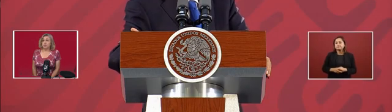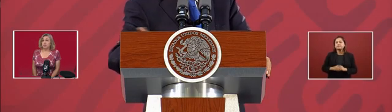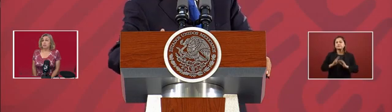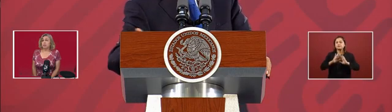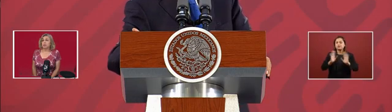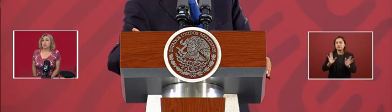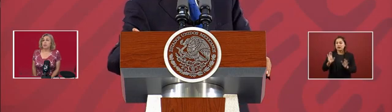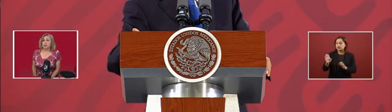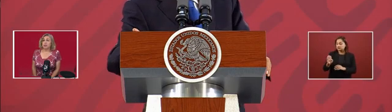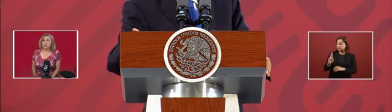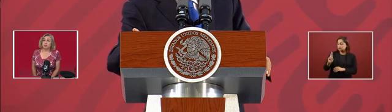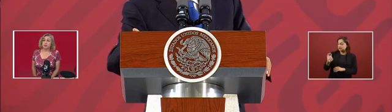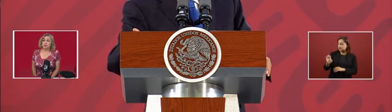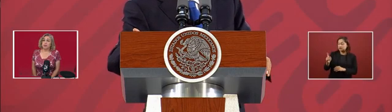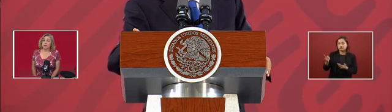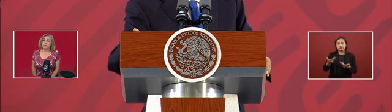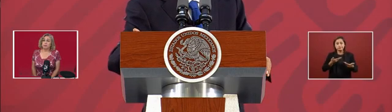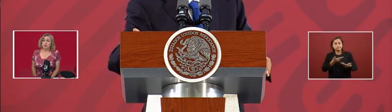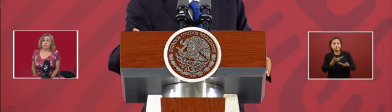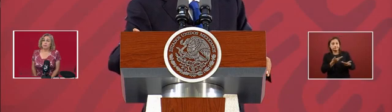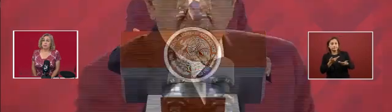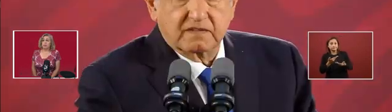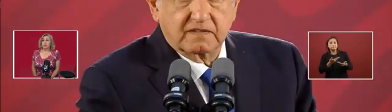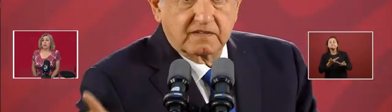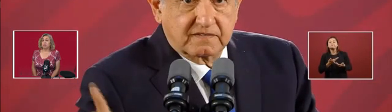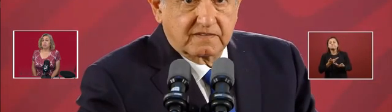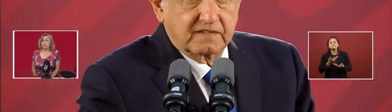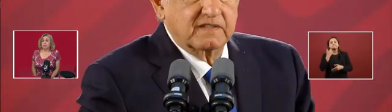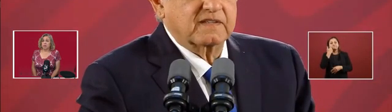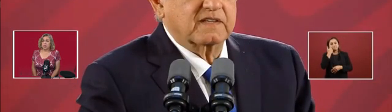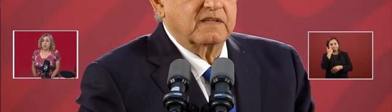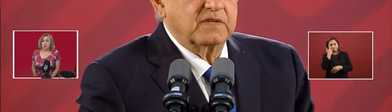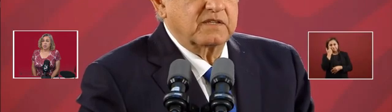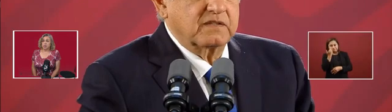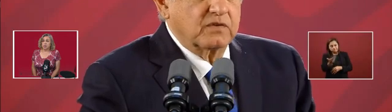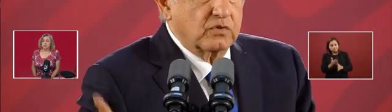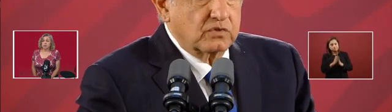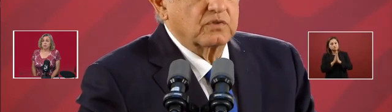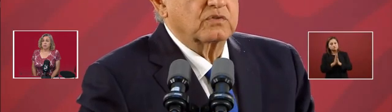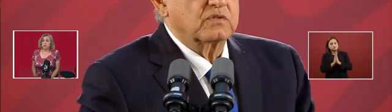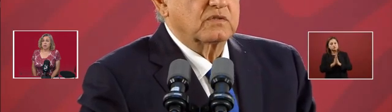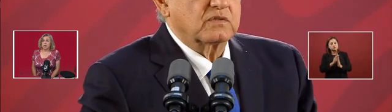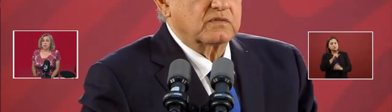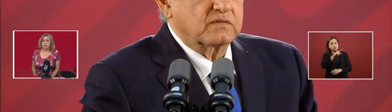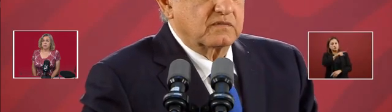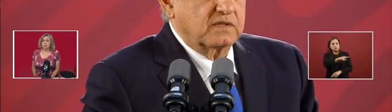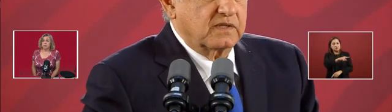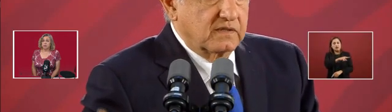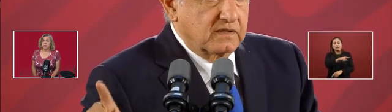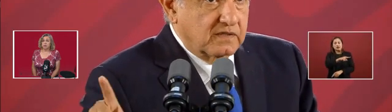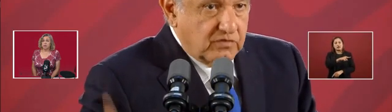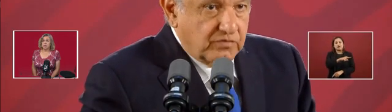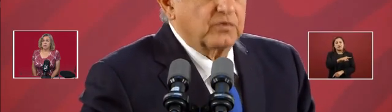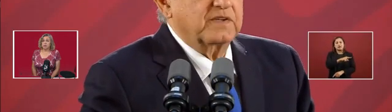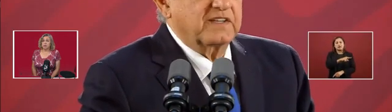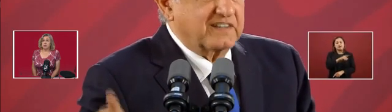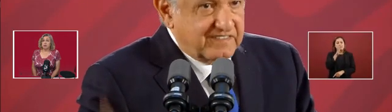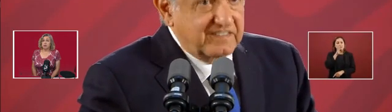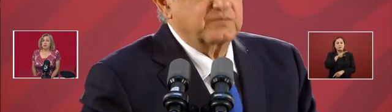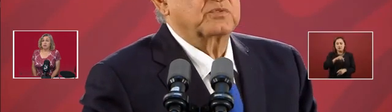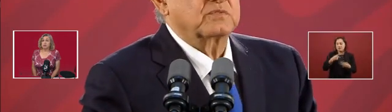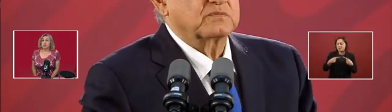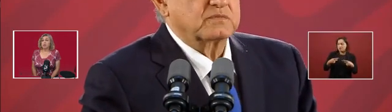Sí, mañana les van a informar Yes, sobre eso. tomorrow they will inform you regarding that. No es No, igual it is not the same